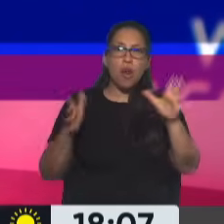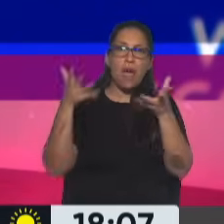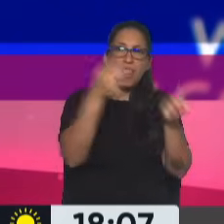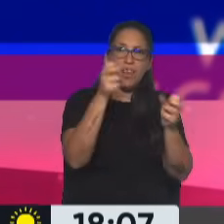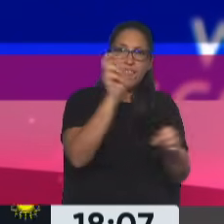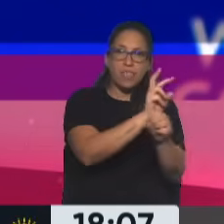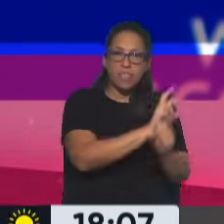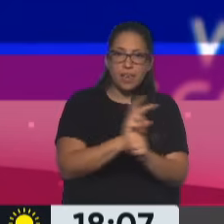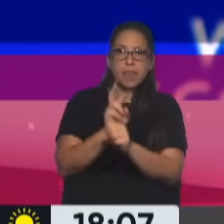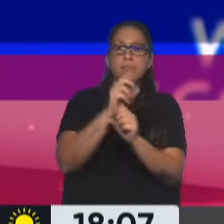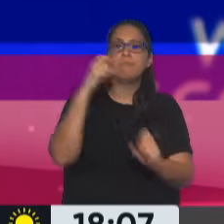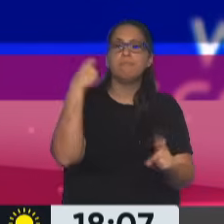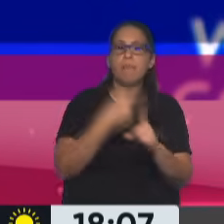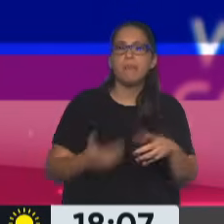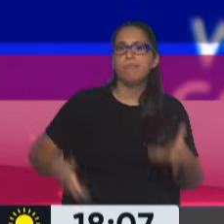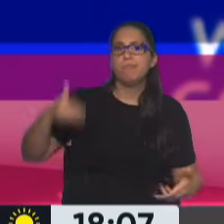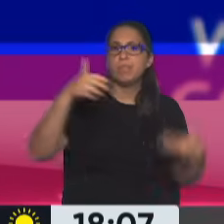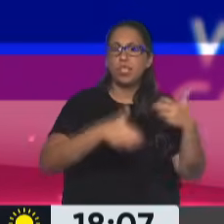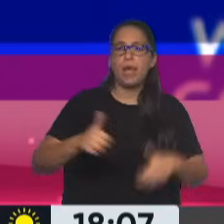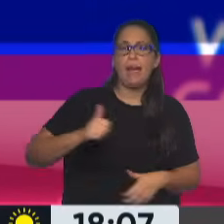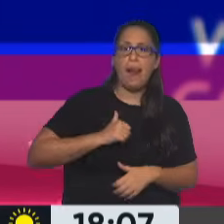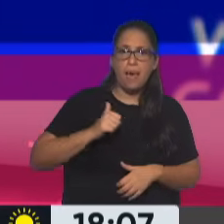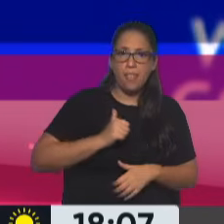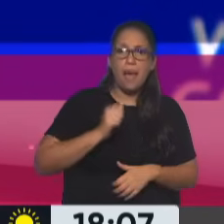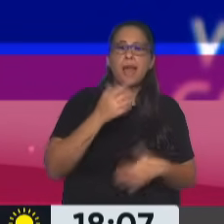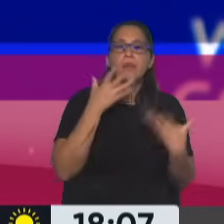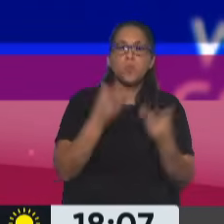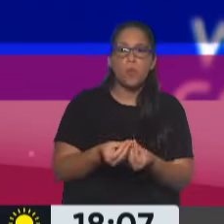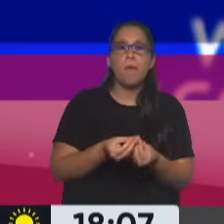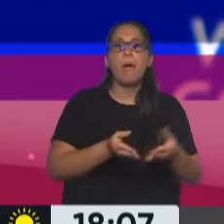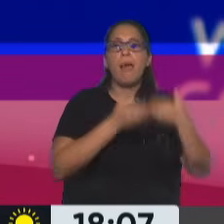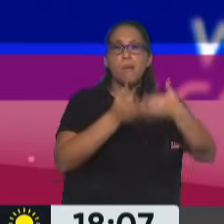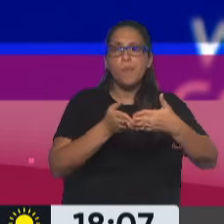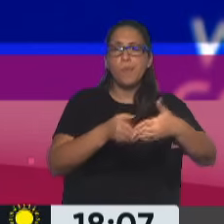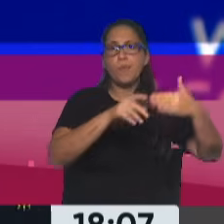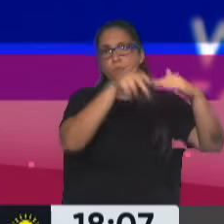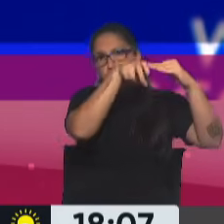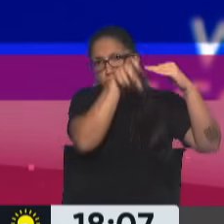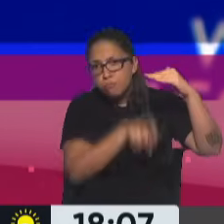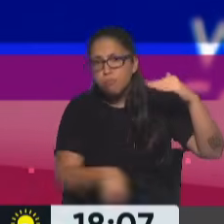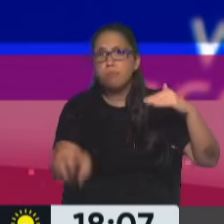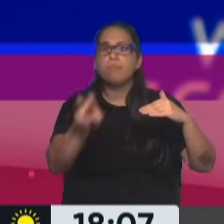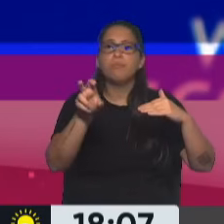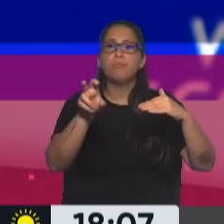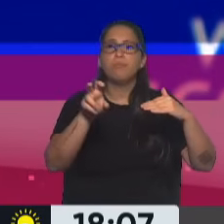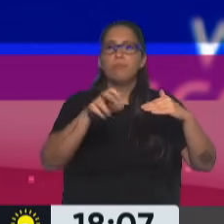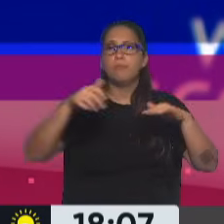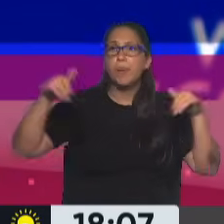Canada's unprecedented investments in over-the-horizon radar, in submarines, in aircraft, and boots on the